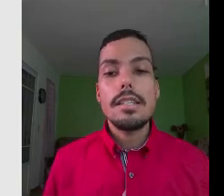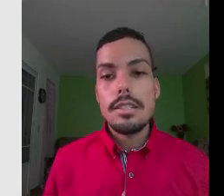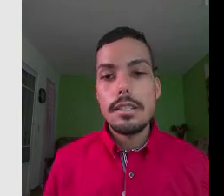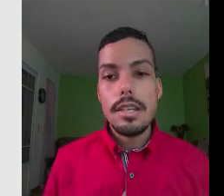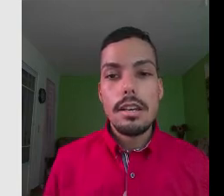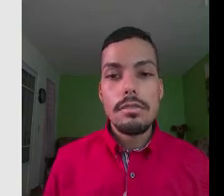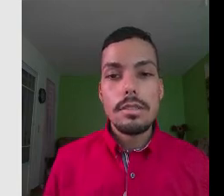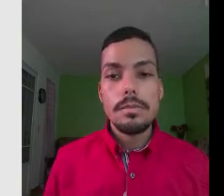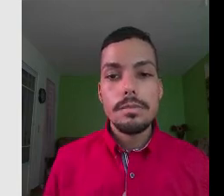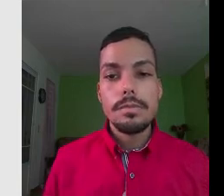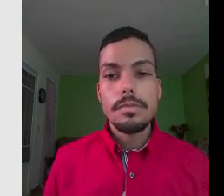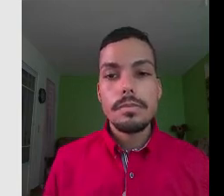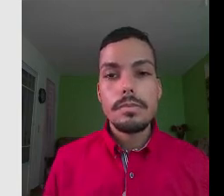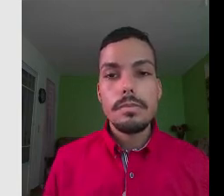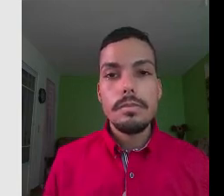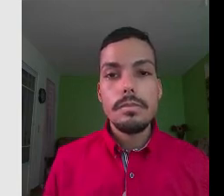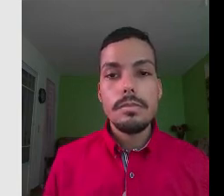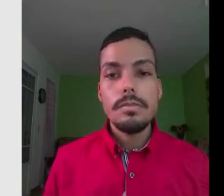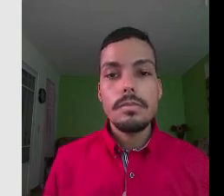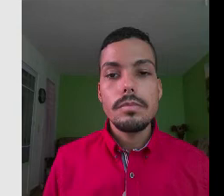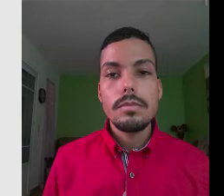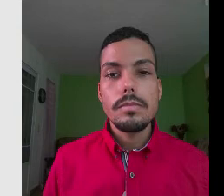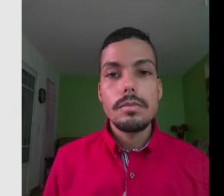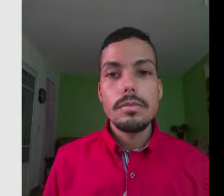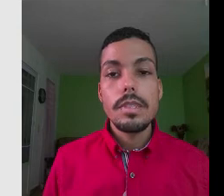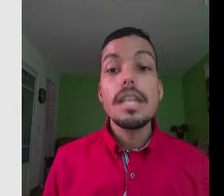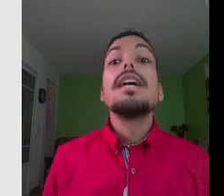it has the sound.